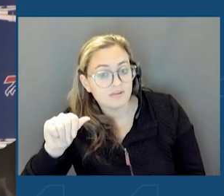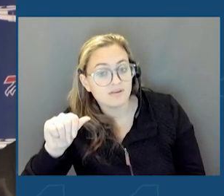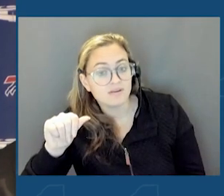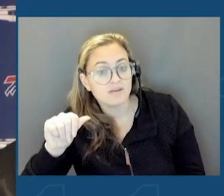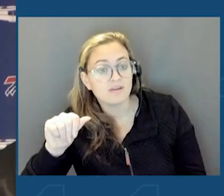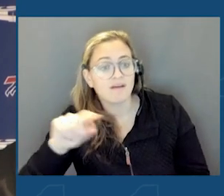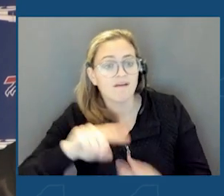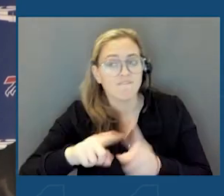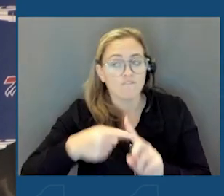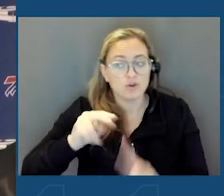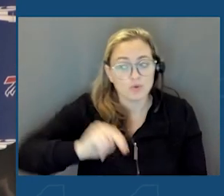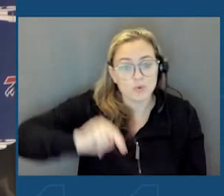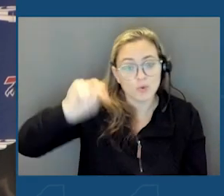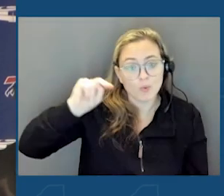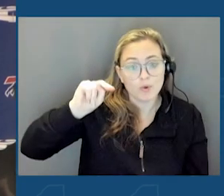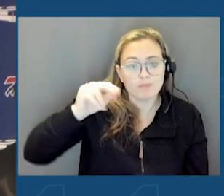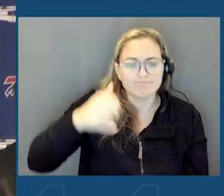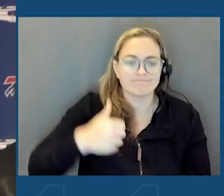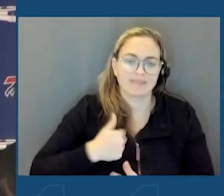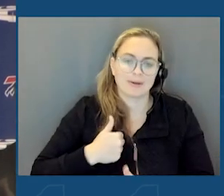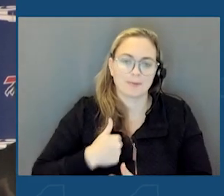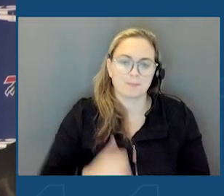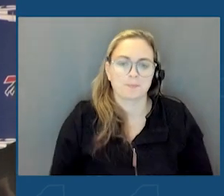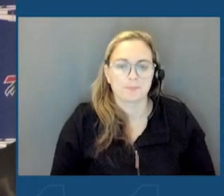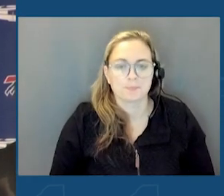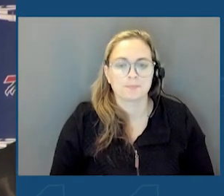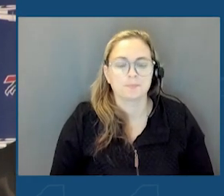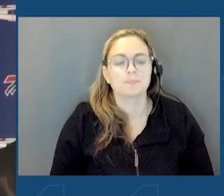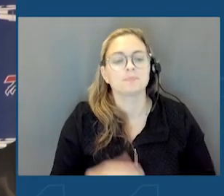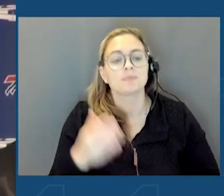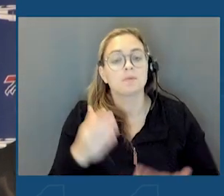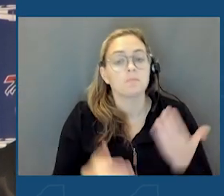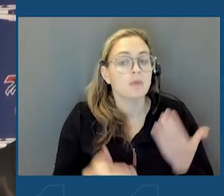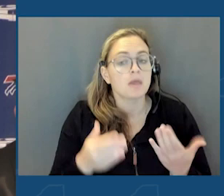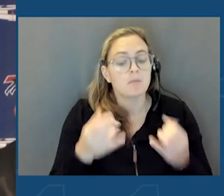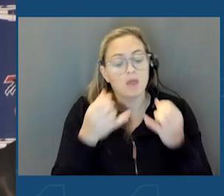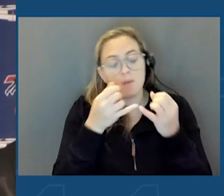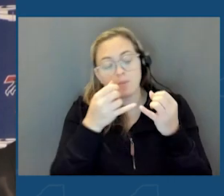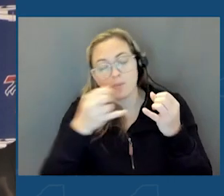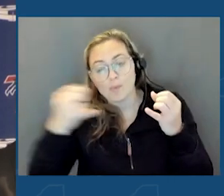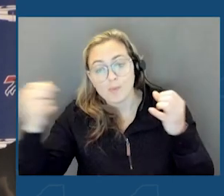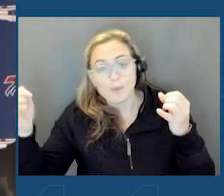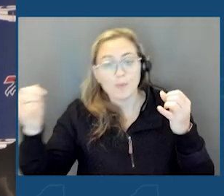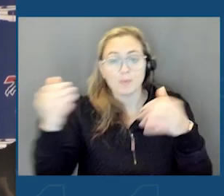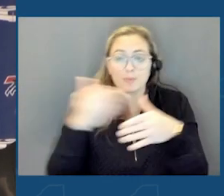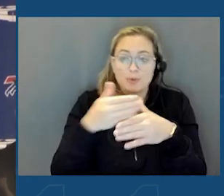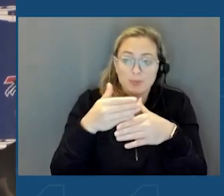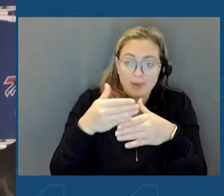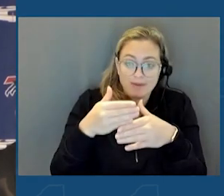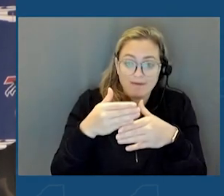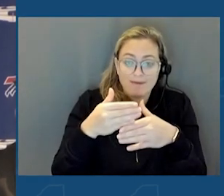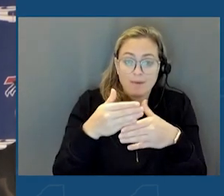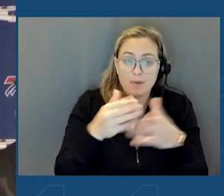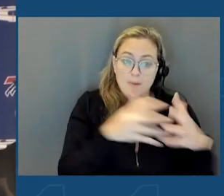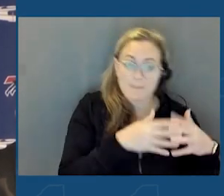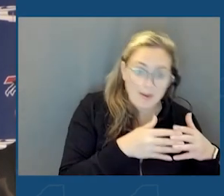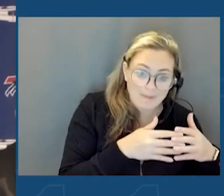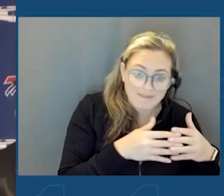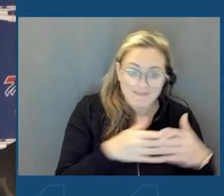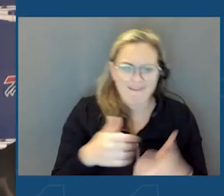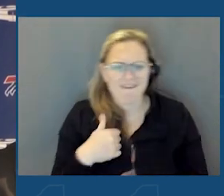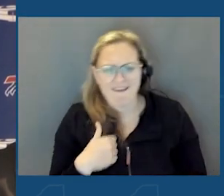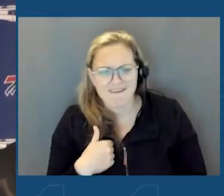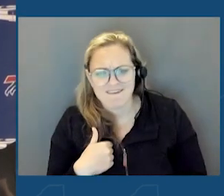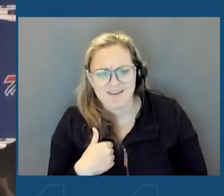to the north in Canada. There may be a dotted line between us and them, but Bills fans have no dotted